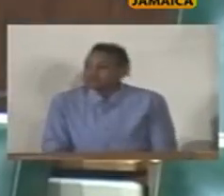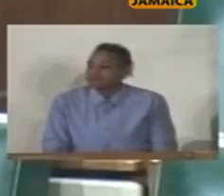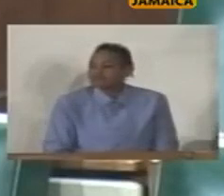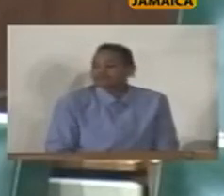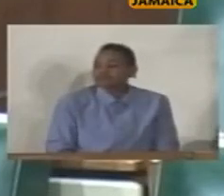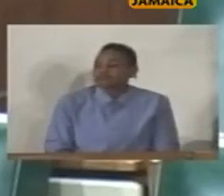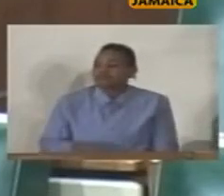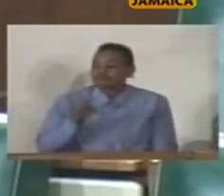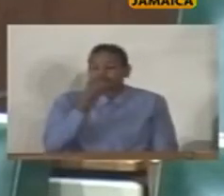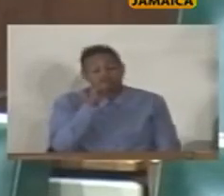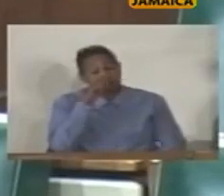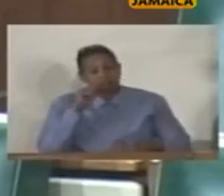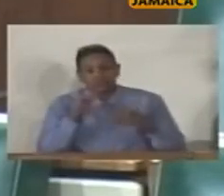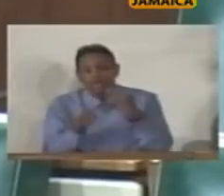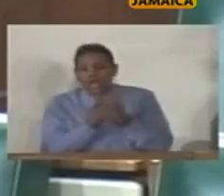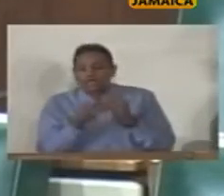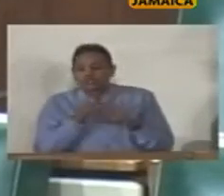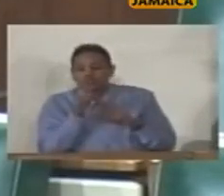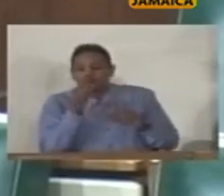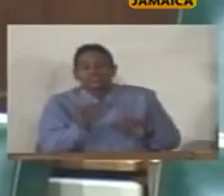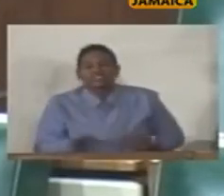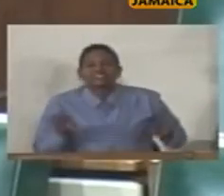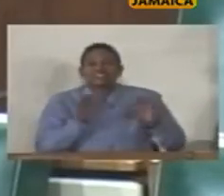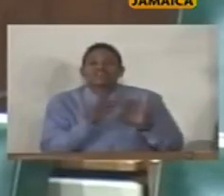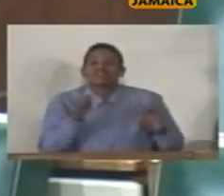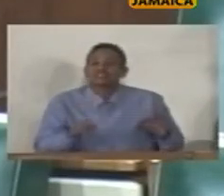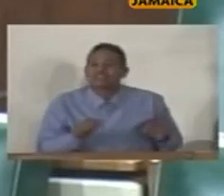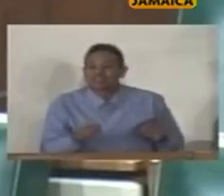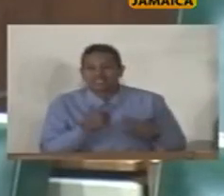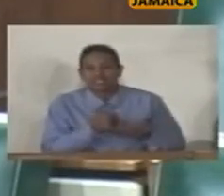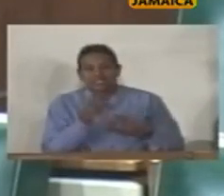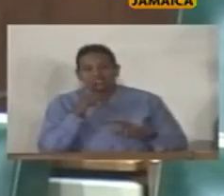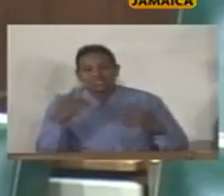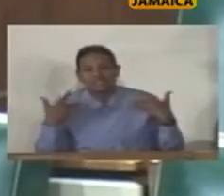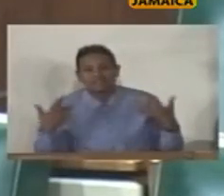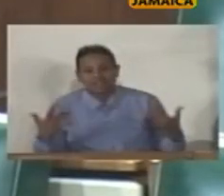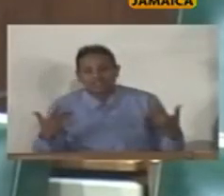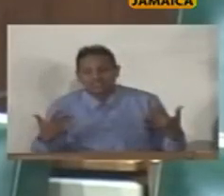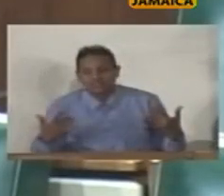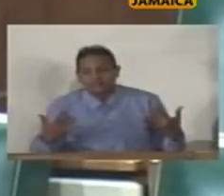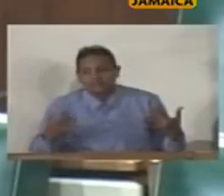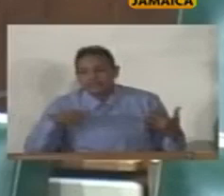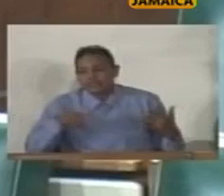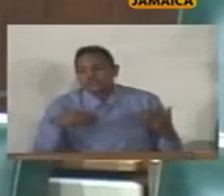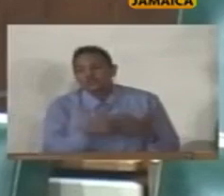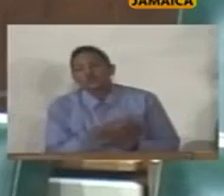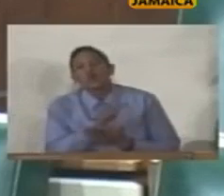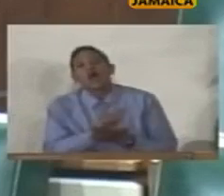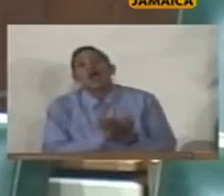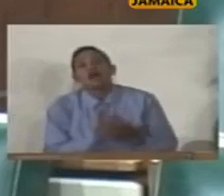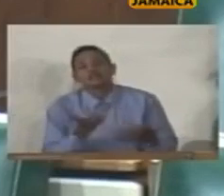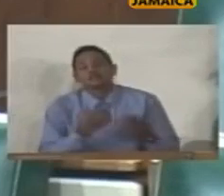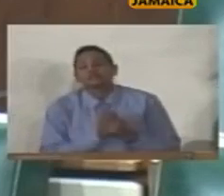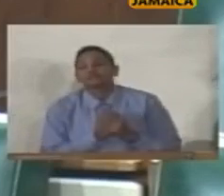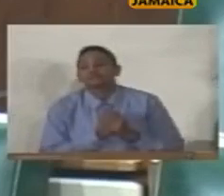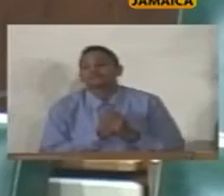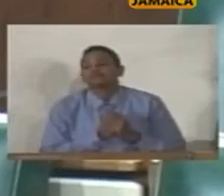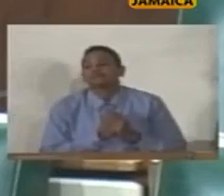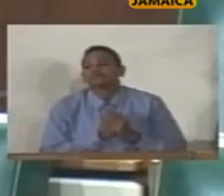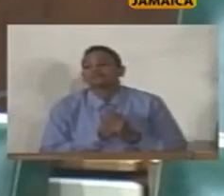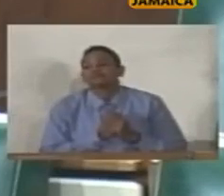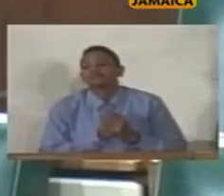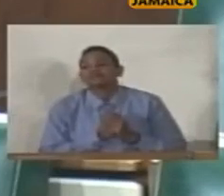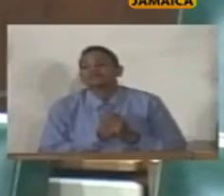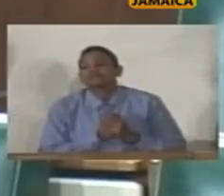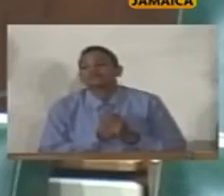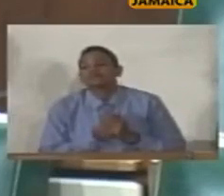the significance of this event and this new act, Mr. Speaker. And thus,